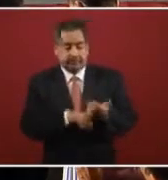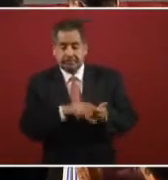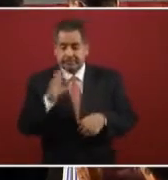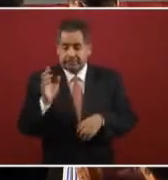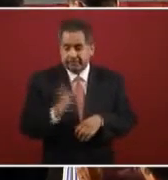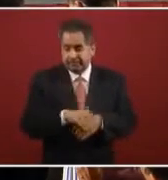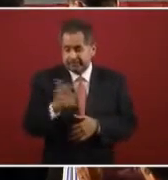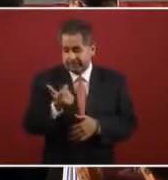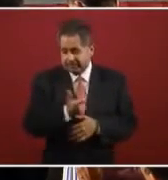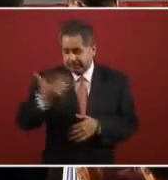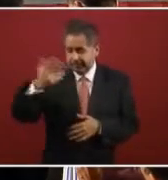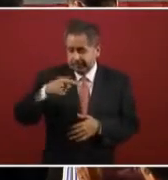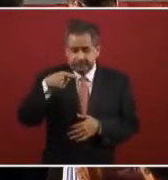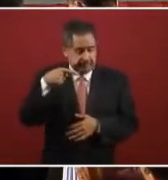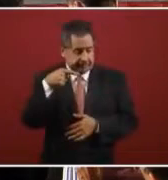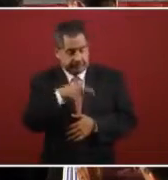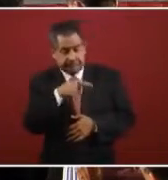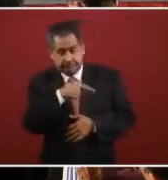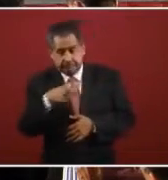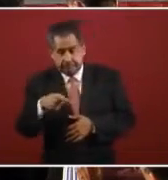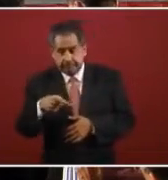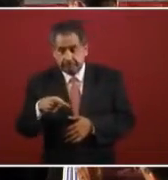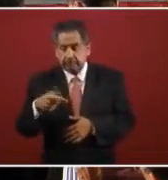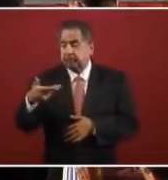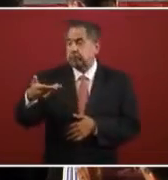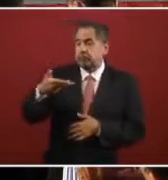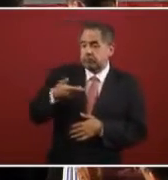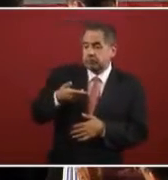And for the goods of higher value,